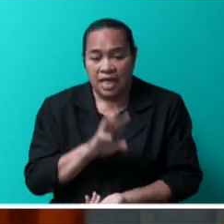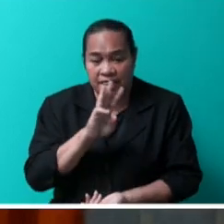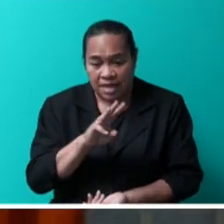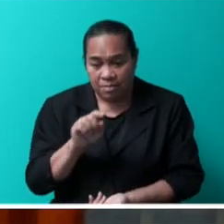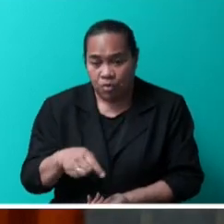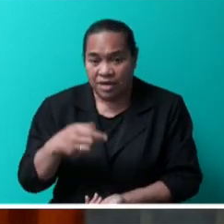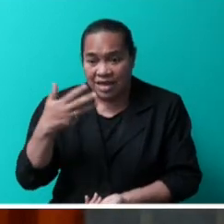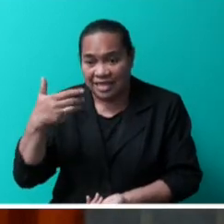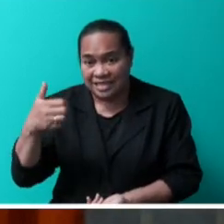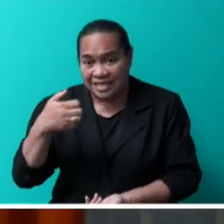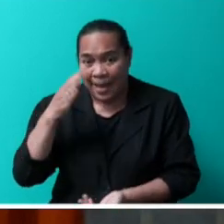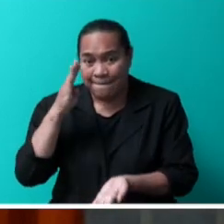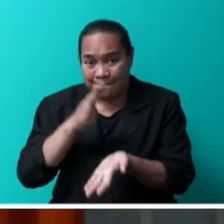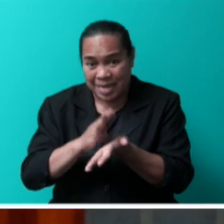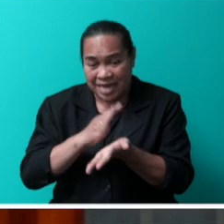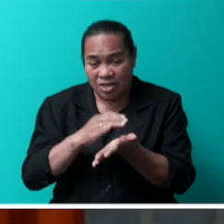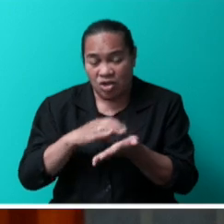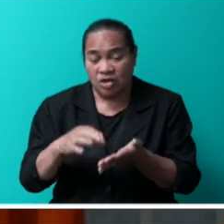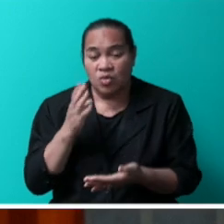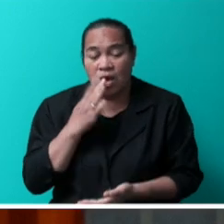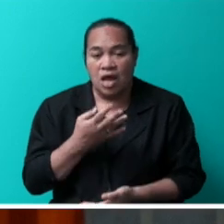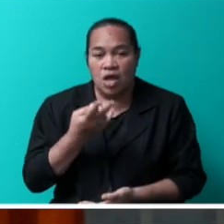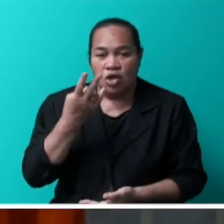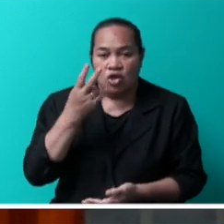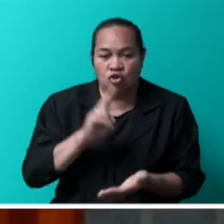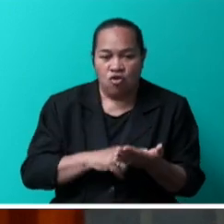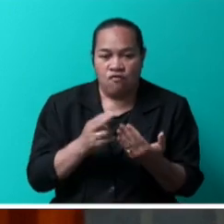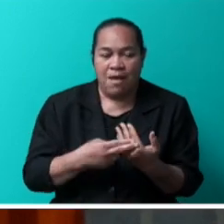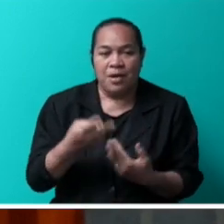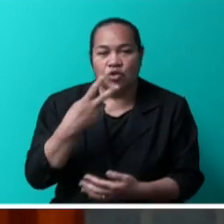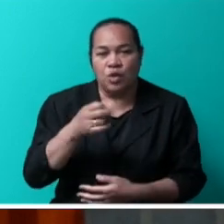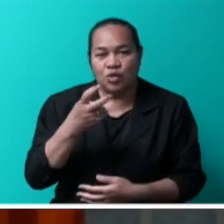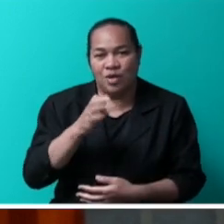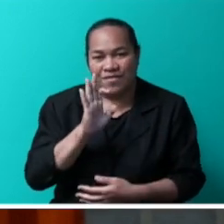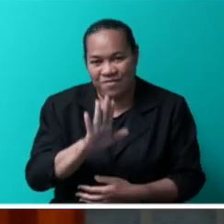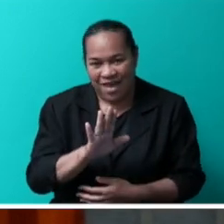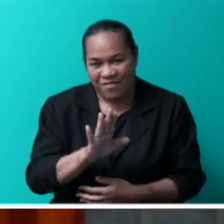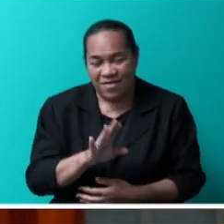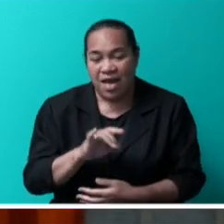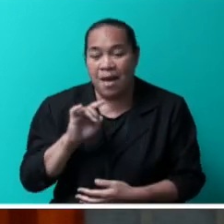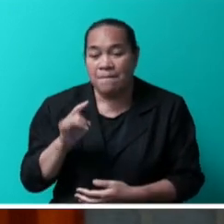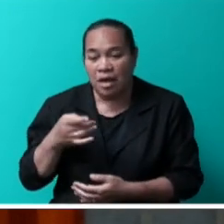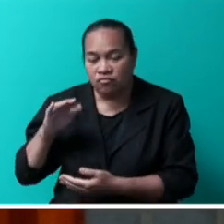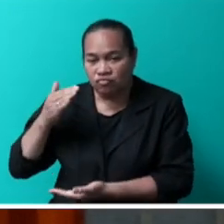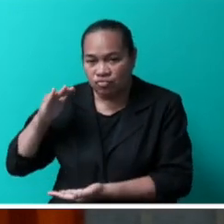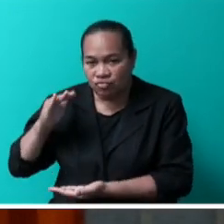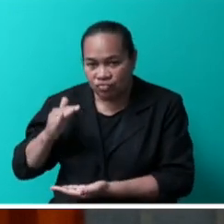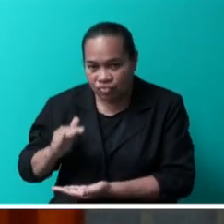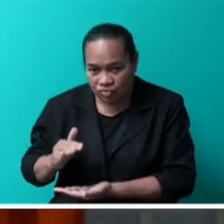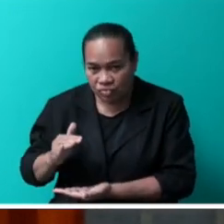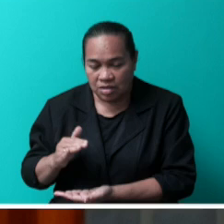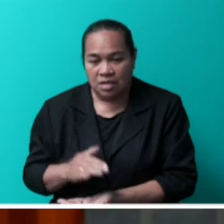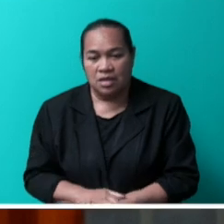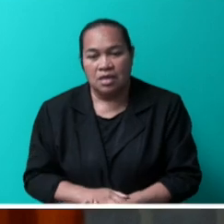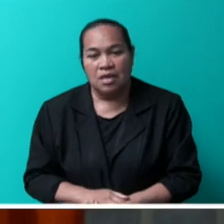billion was on November 2025. However, reserves have fallen since